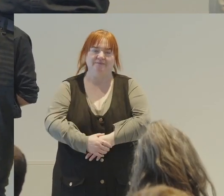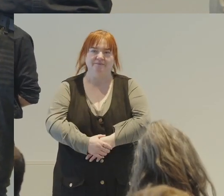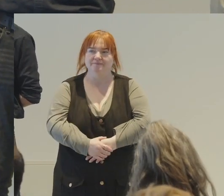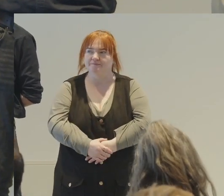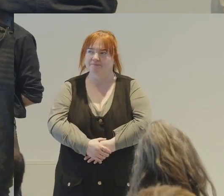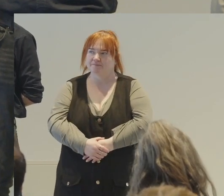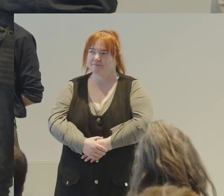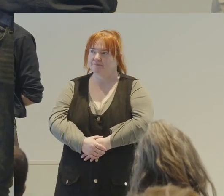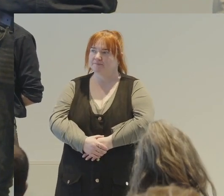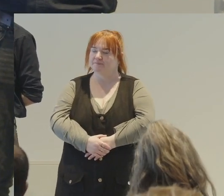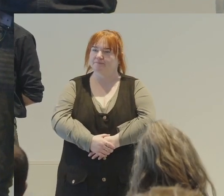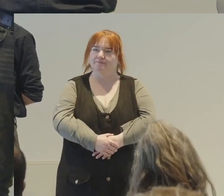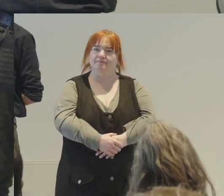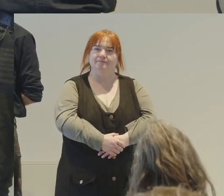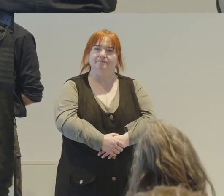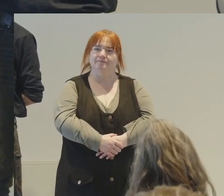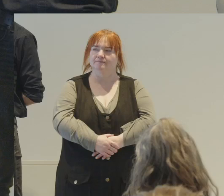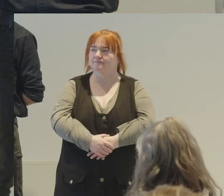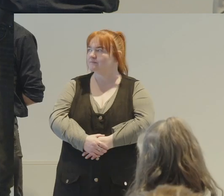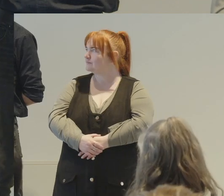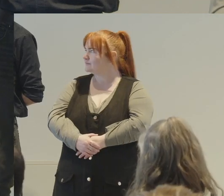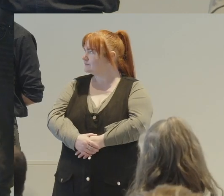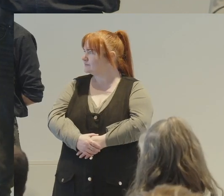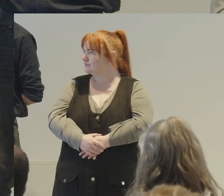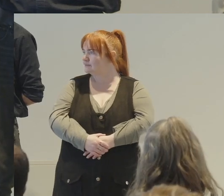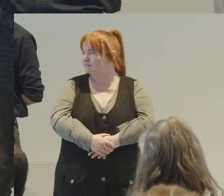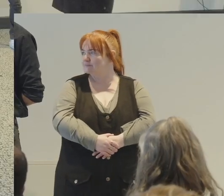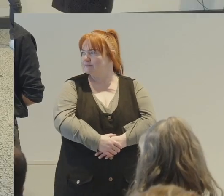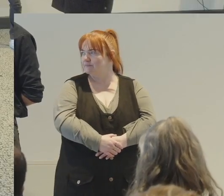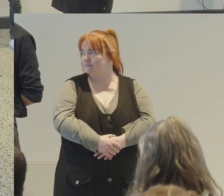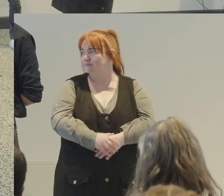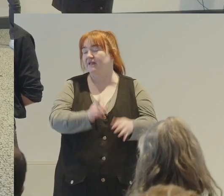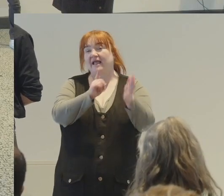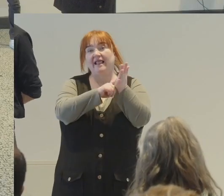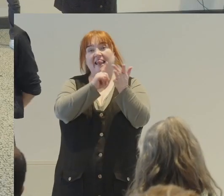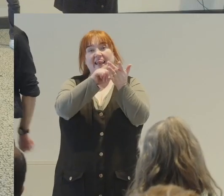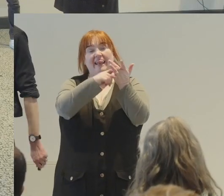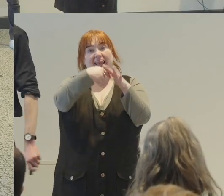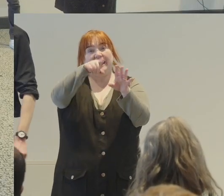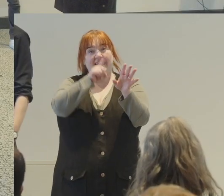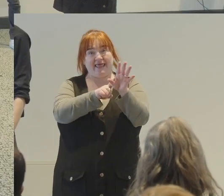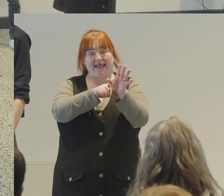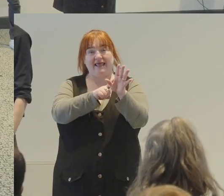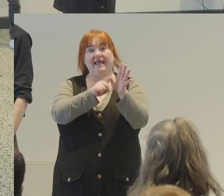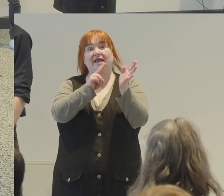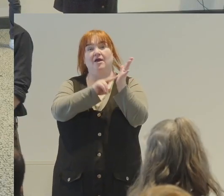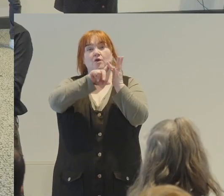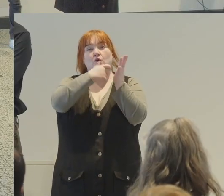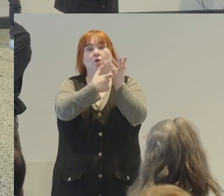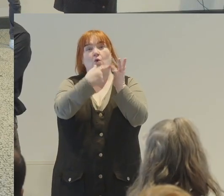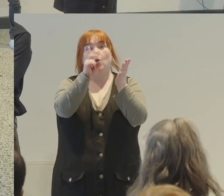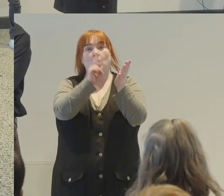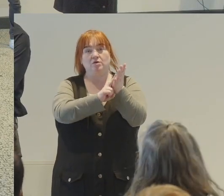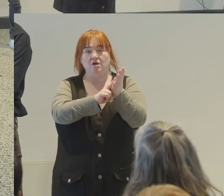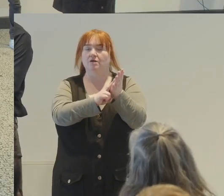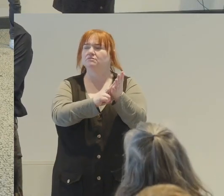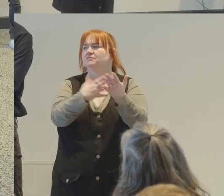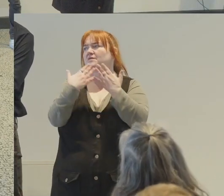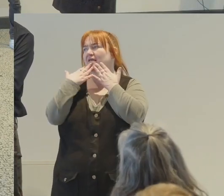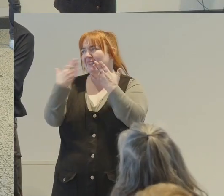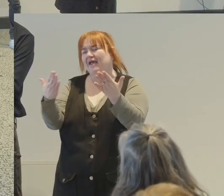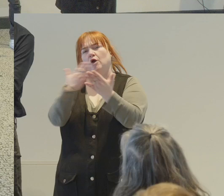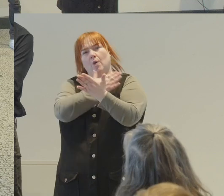Yeah. Right. Cool, thanks. Lily Norton says, thank you very much. It was a very clear